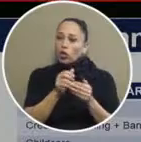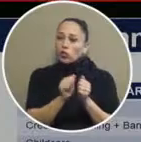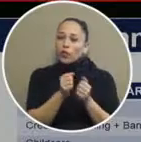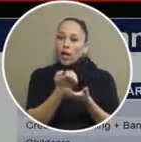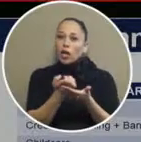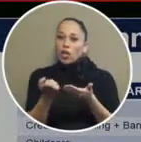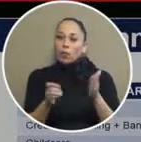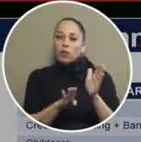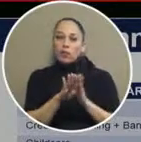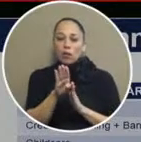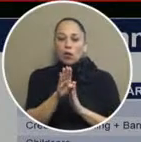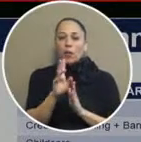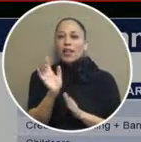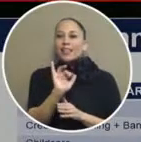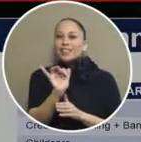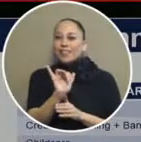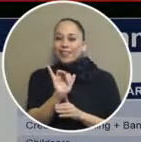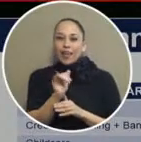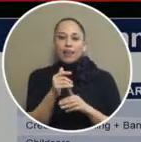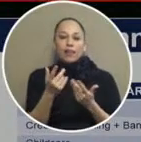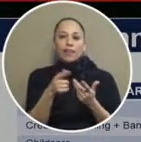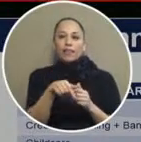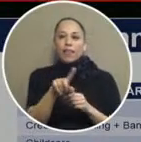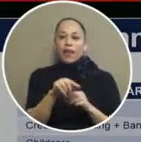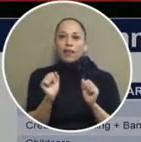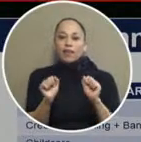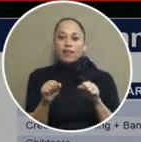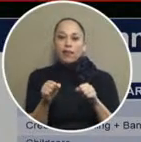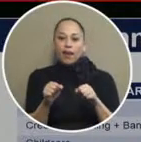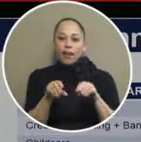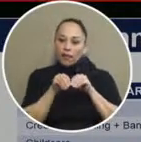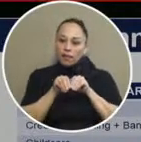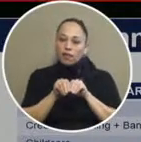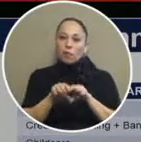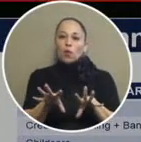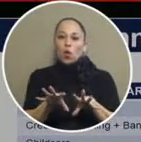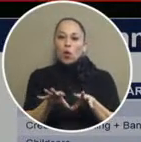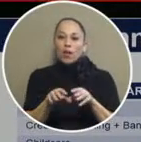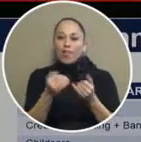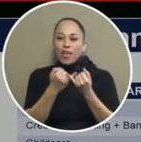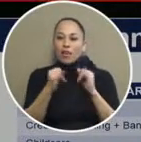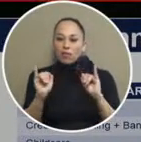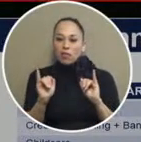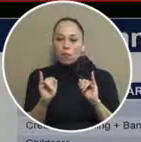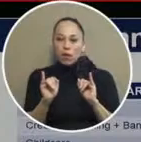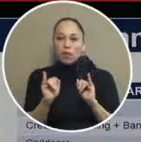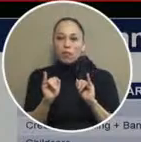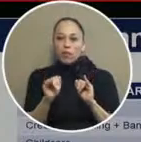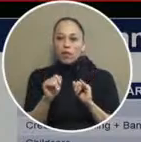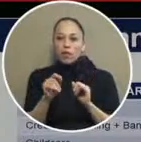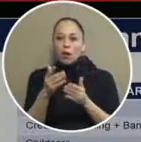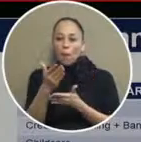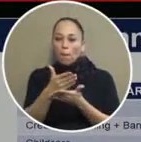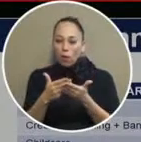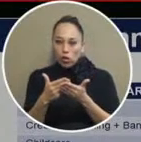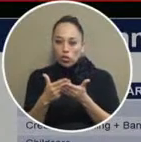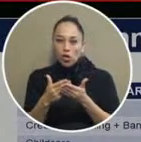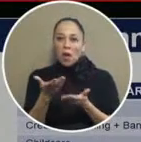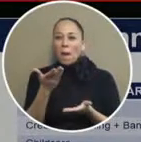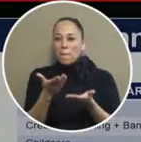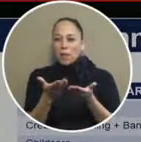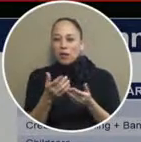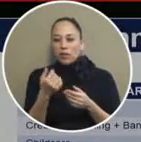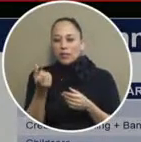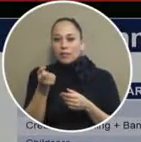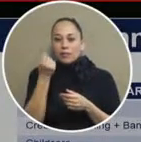economic development, as it's likely they will be deploying the independent contractor portion. It makes